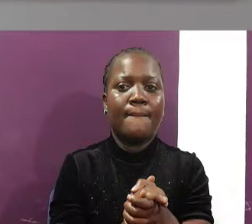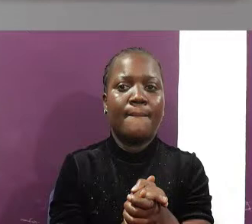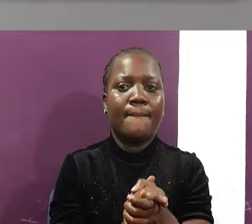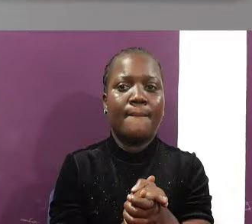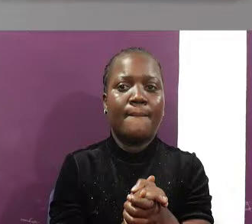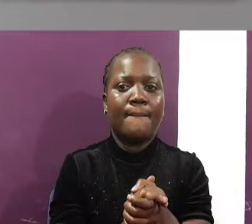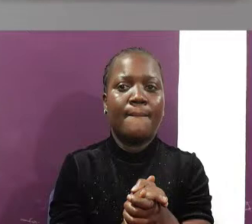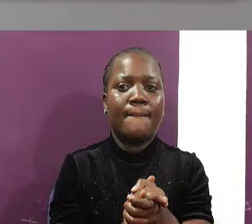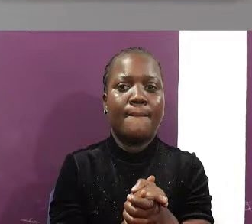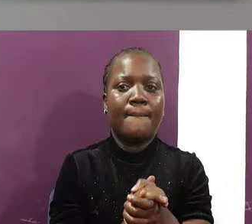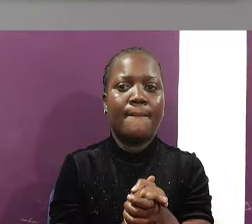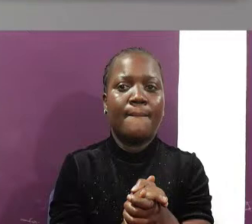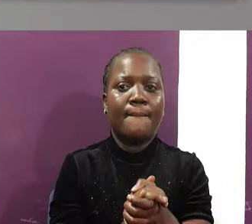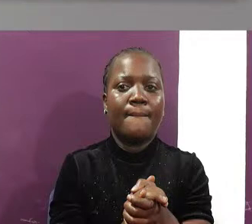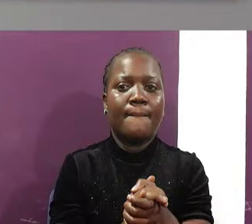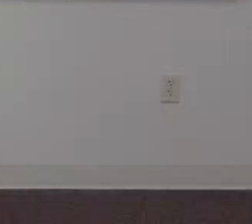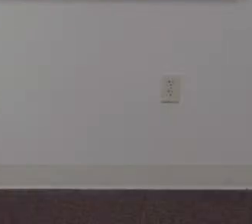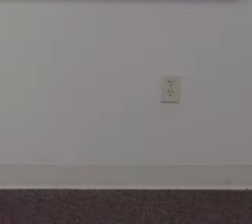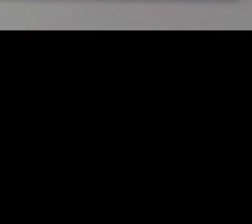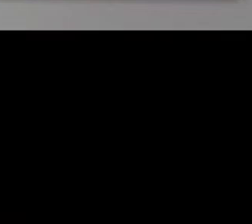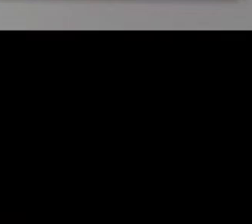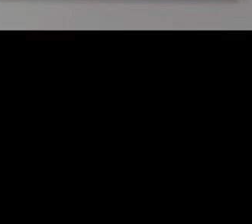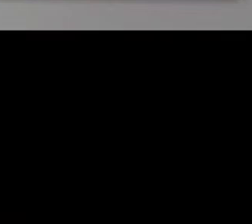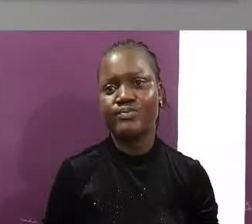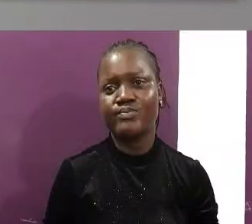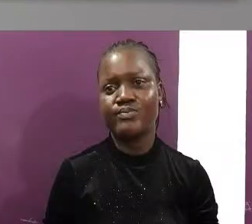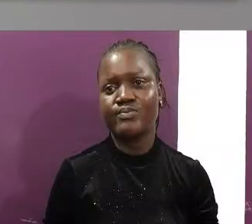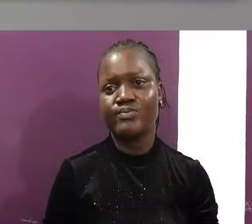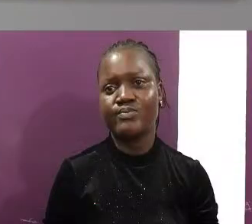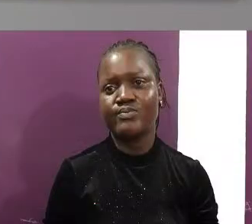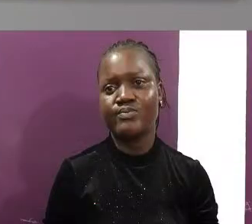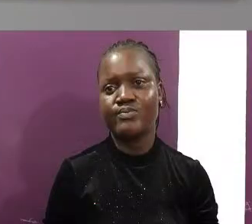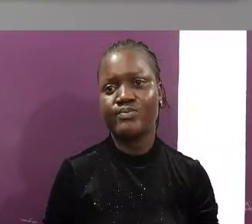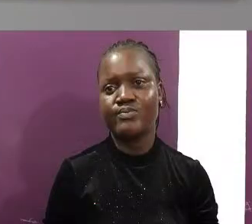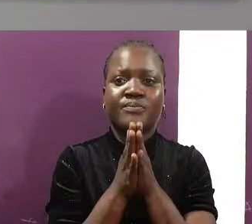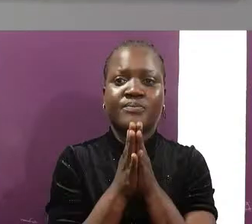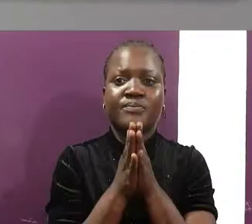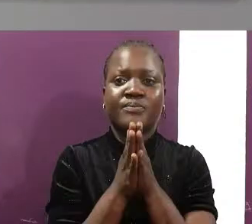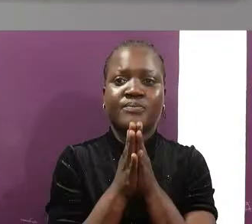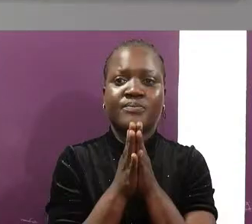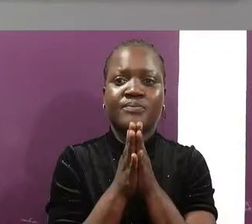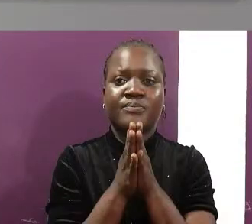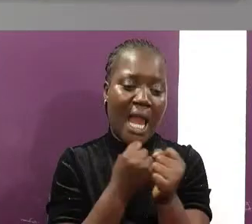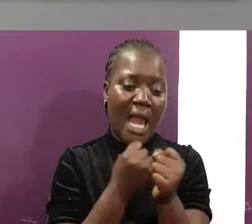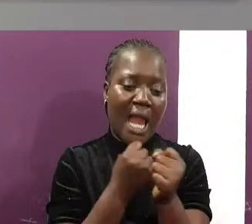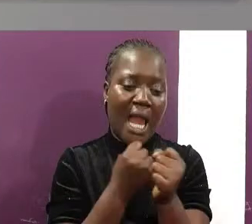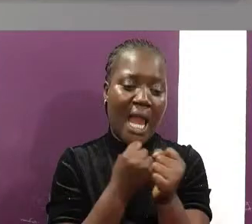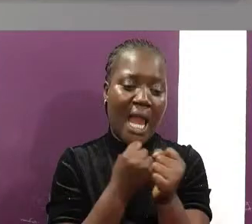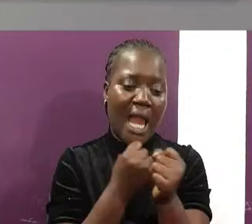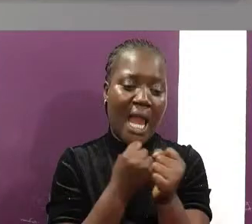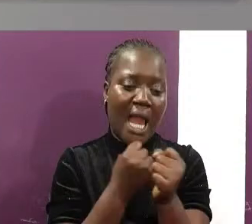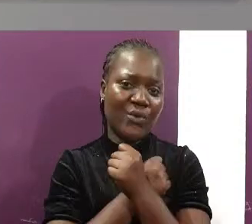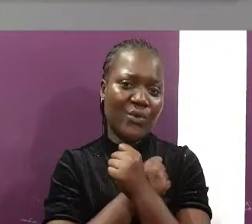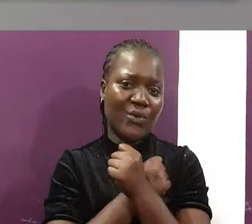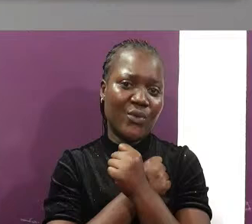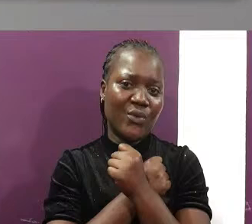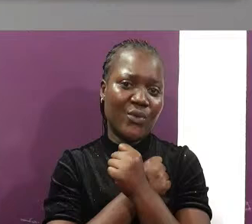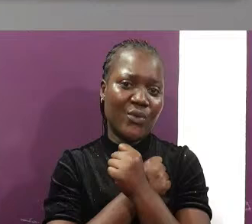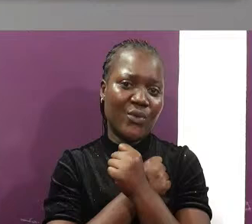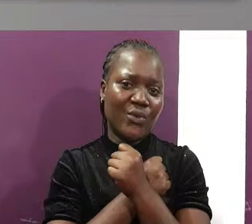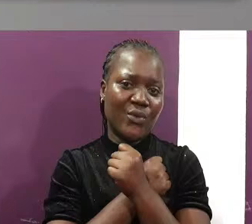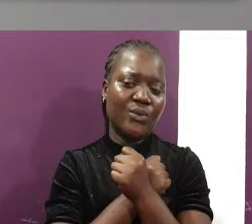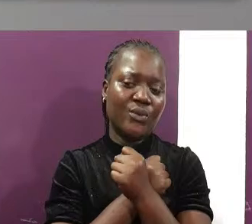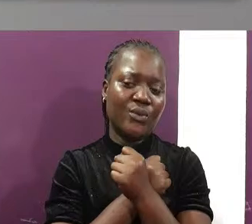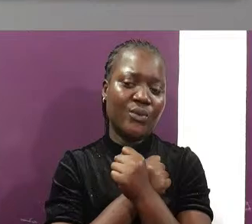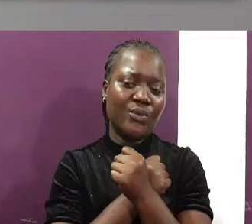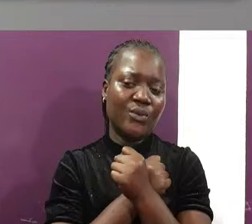focus. Now, Oshia, Oba, Ebefa, Eye Israel, Mino, so Mino, O ye, Ebusianitino, Edibina,